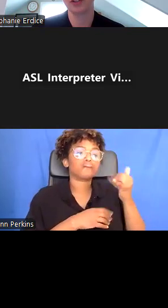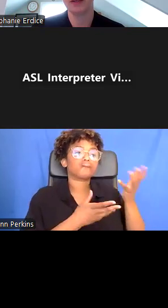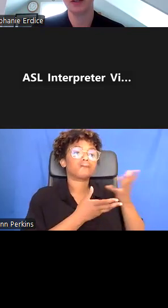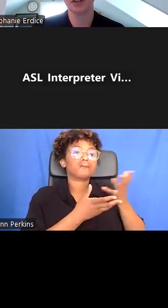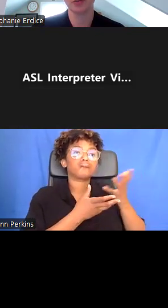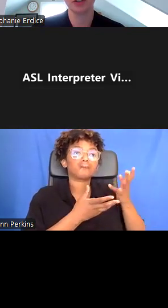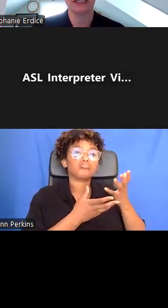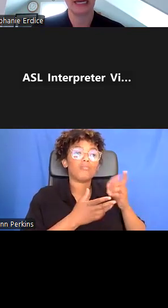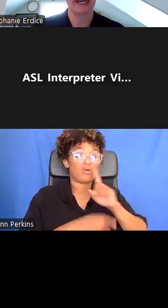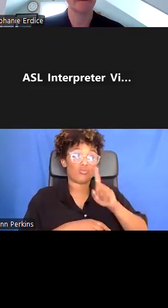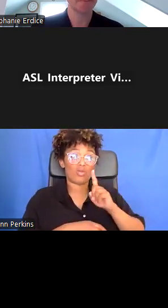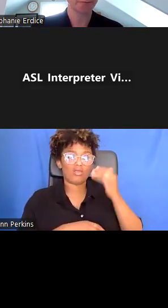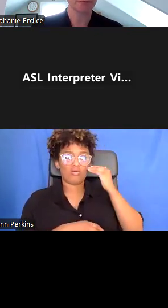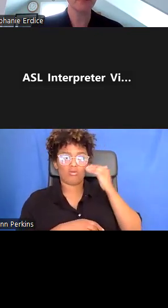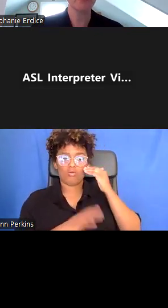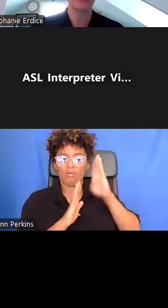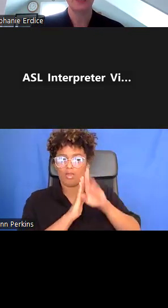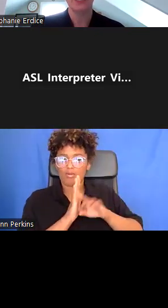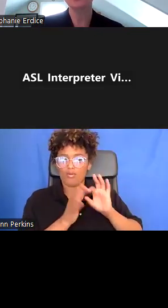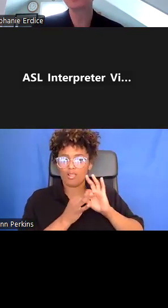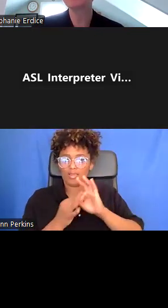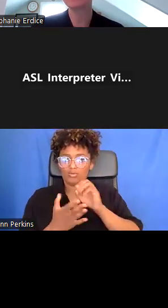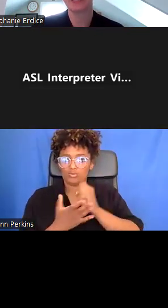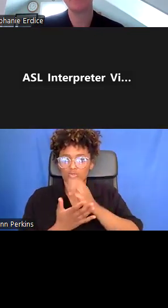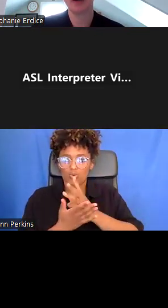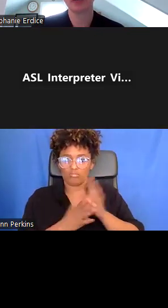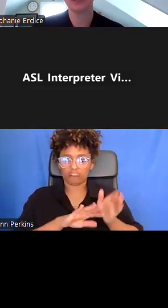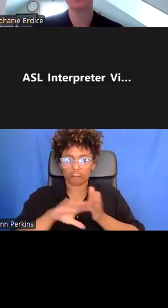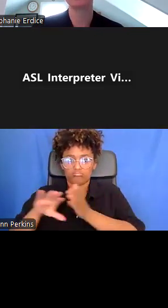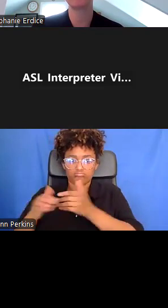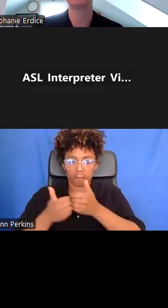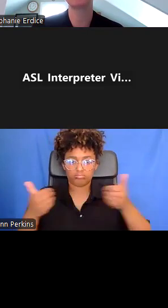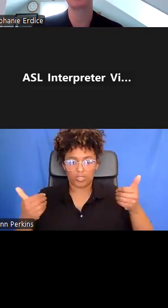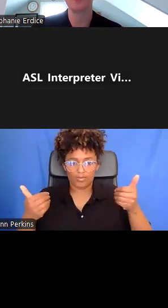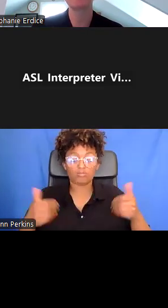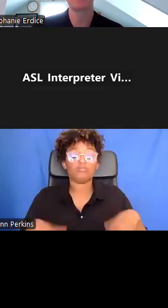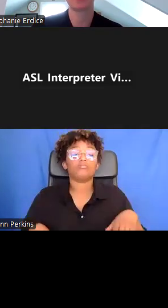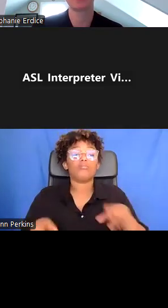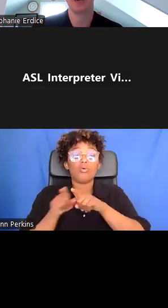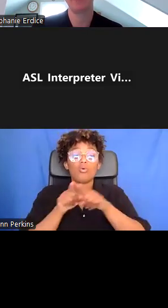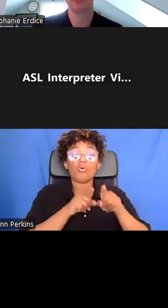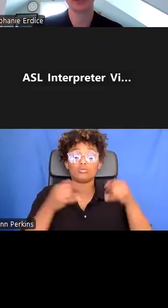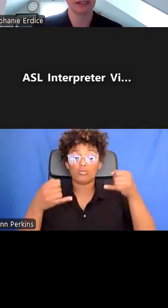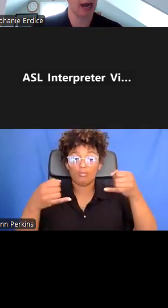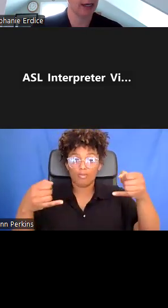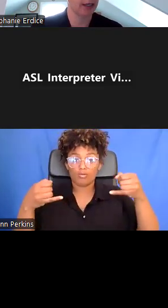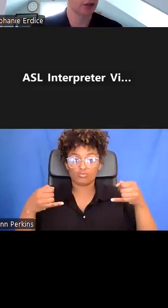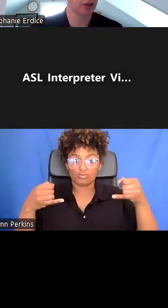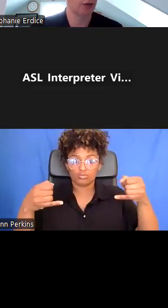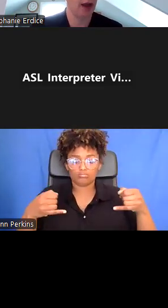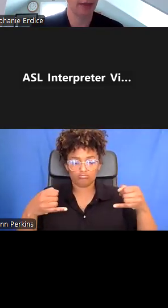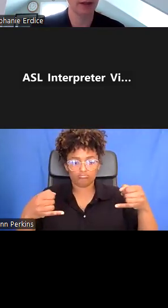role you're supposed to be taking. And you want to maintain boundaries. So coming back to how boundaries